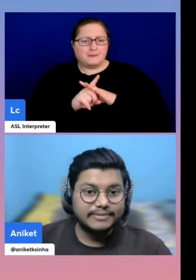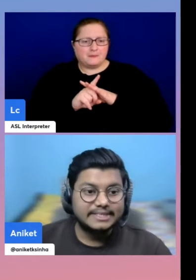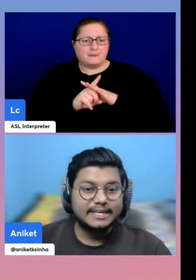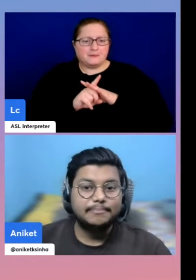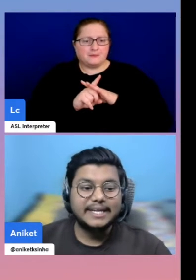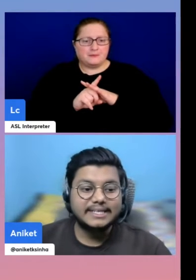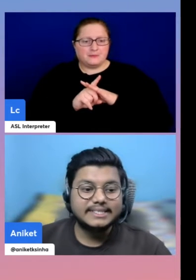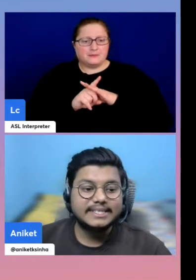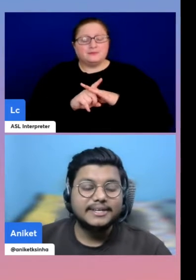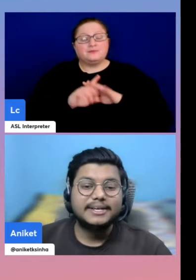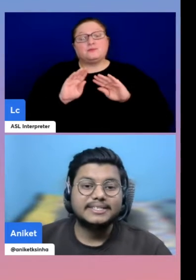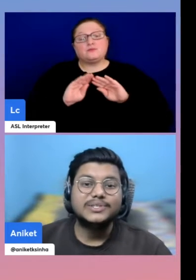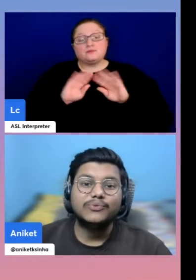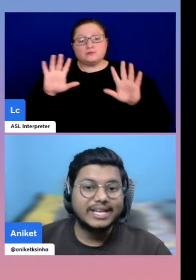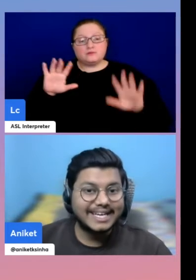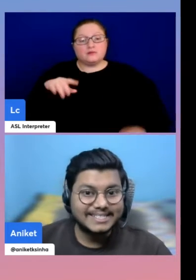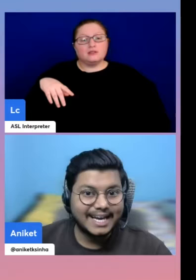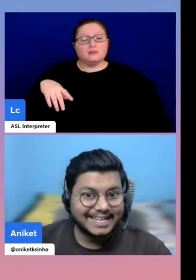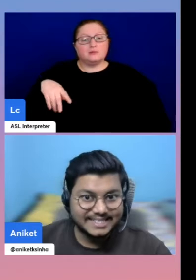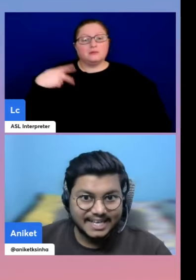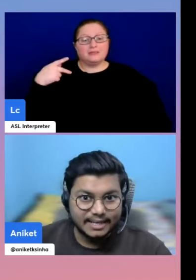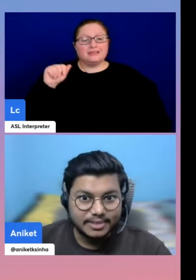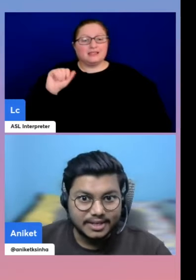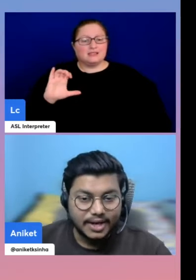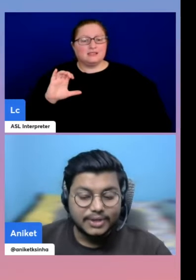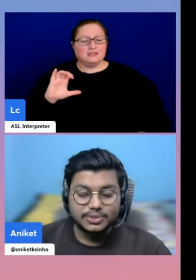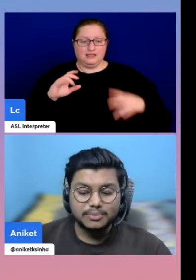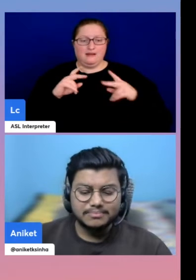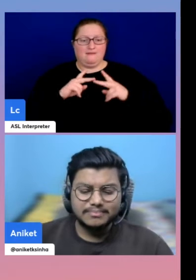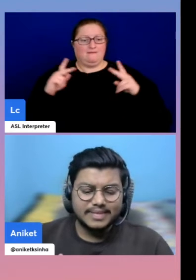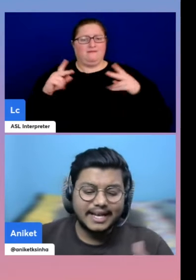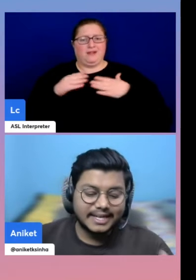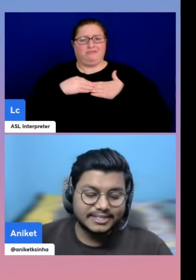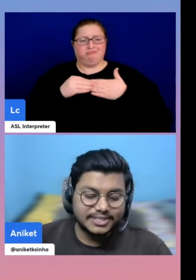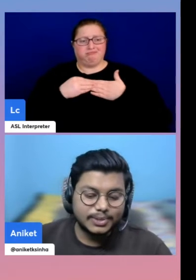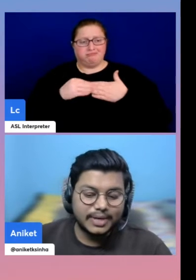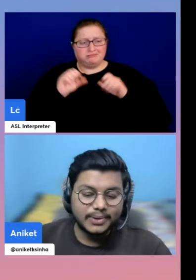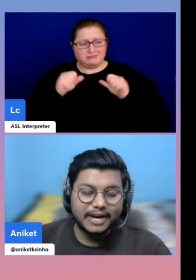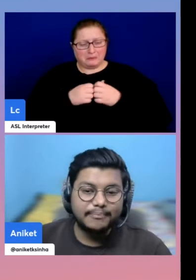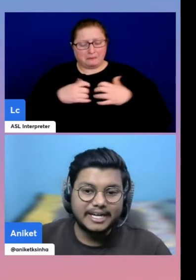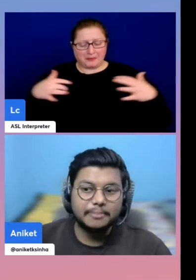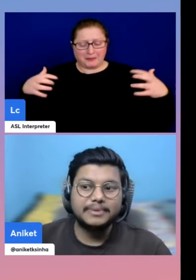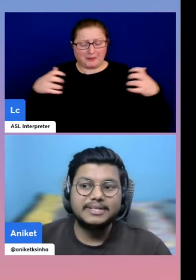And obviously PAC is very agile and scalable. So like in